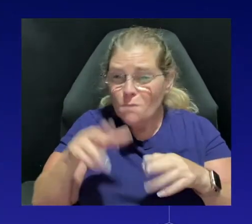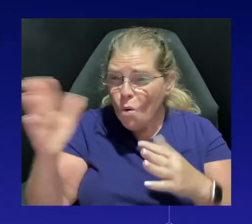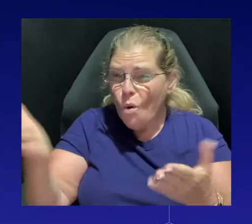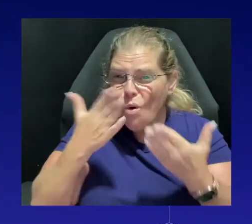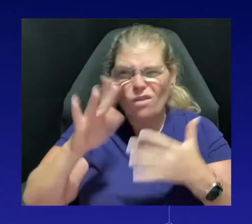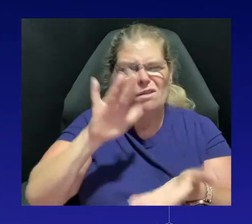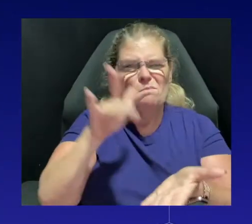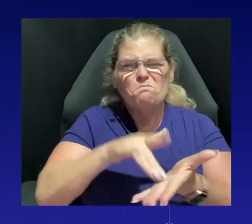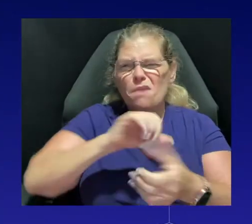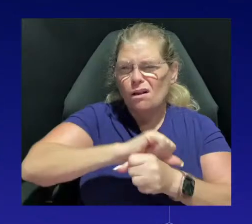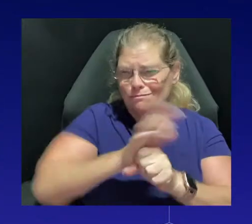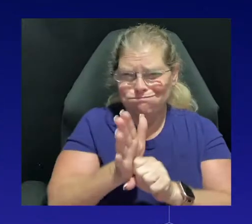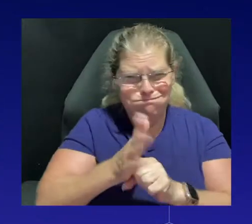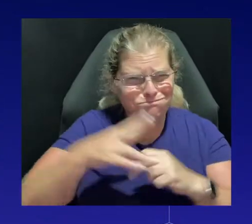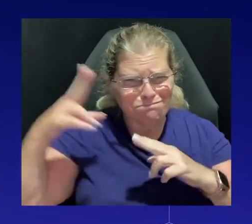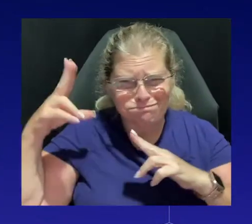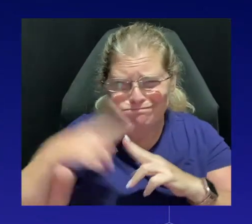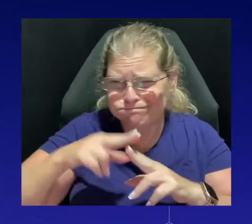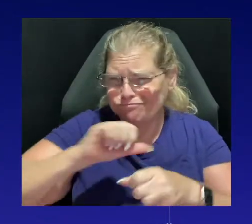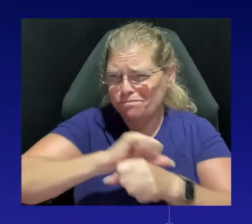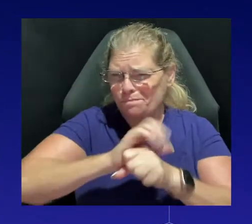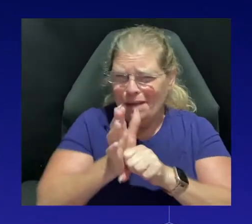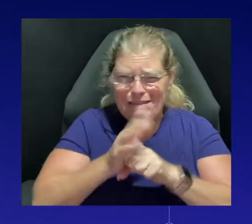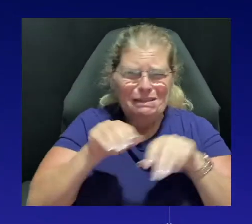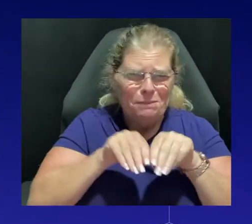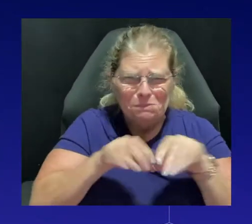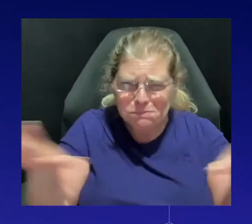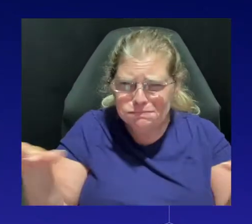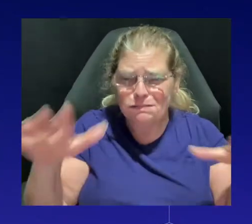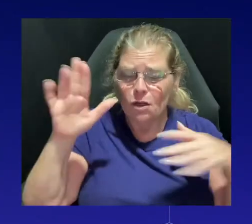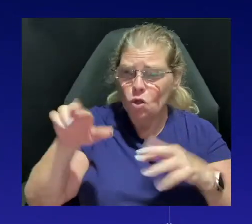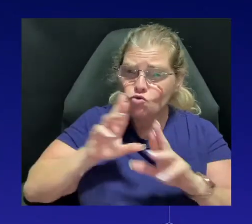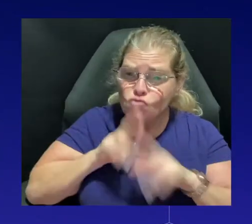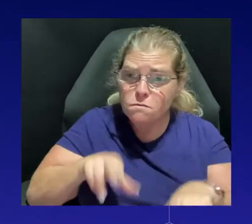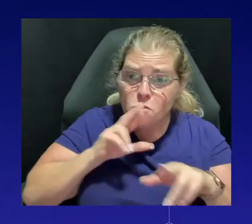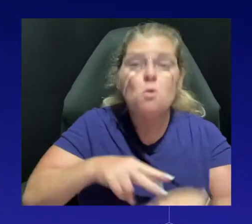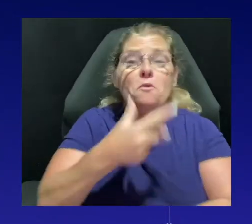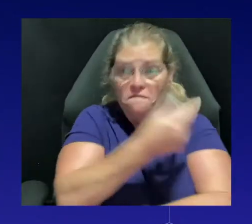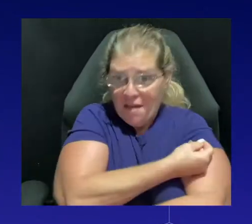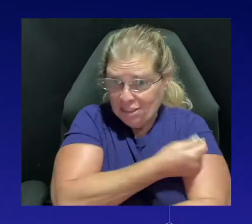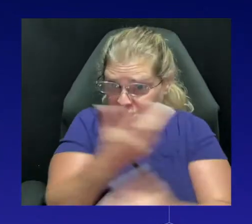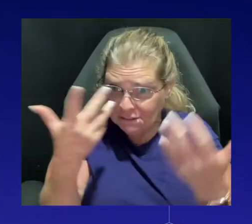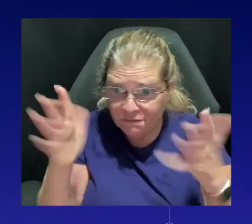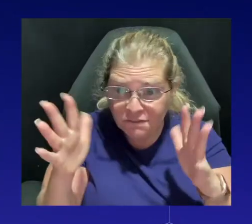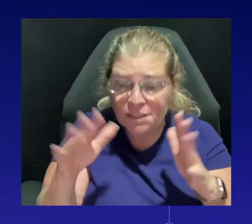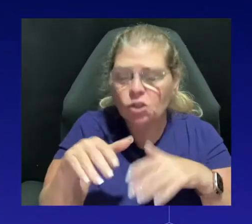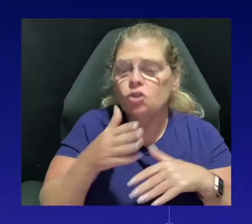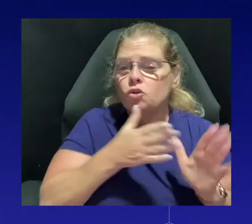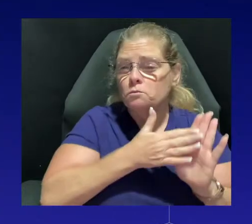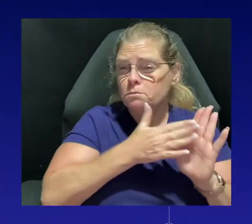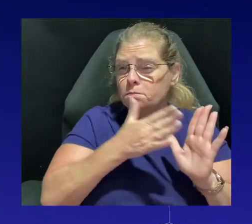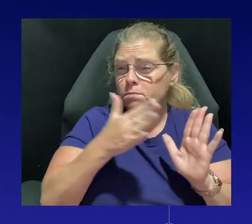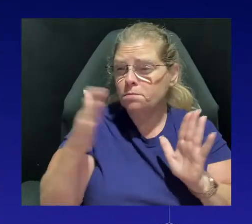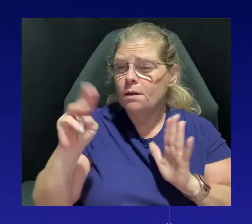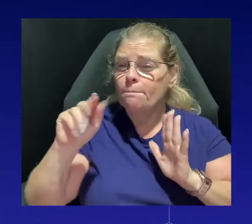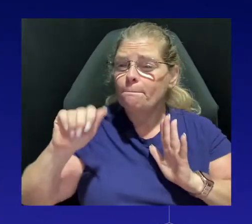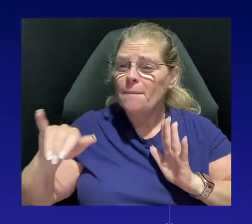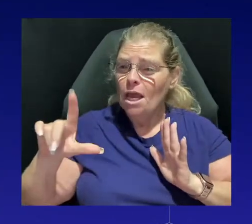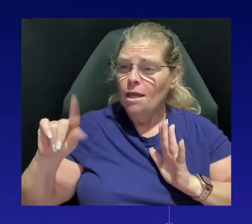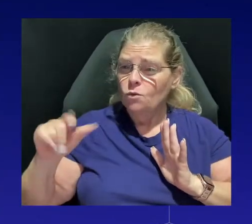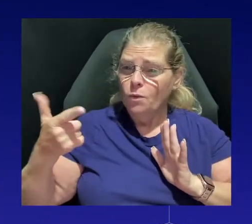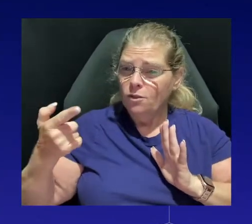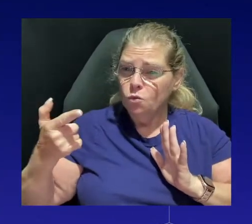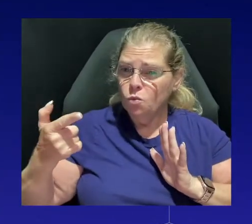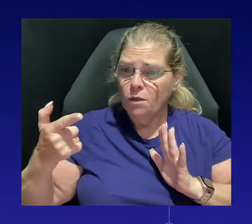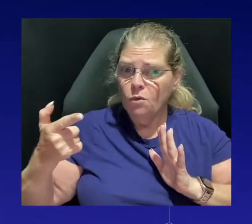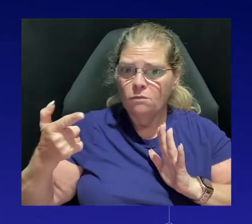height of the pandemic, and I started getting the reports, we had the vaccine now. By May of 2021, the reports I